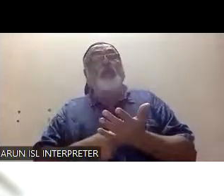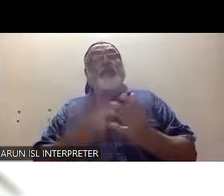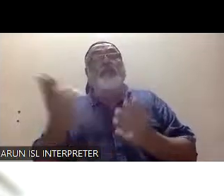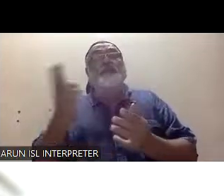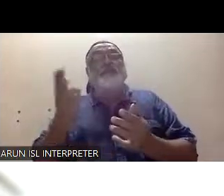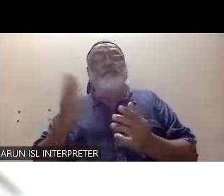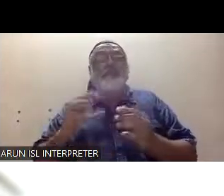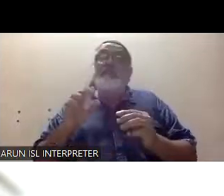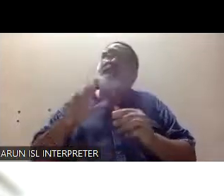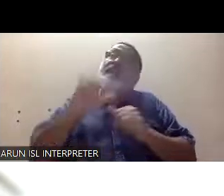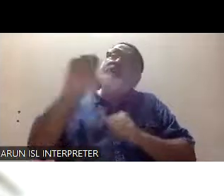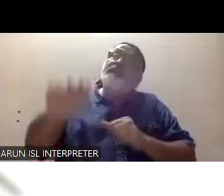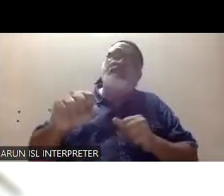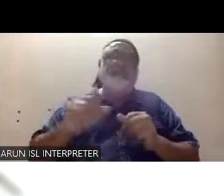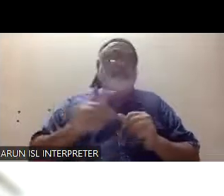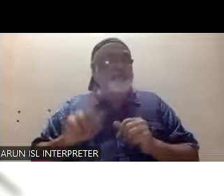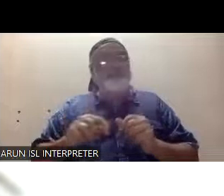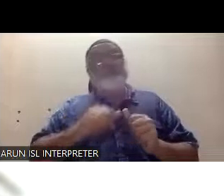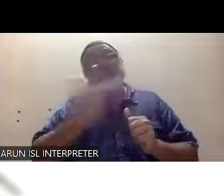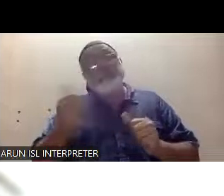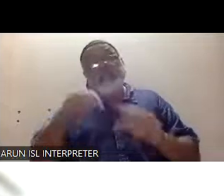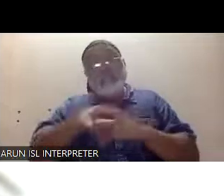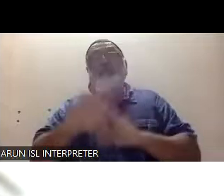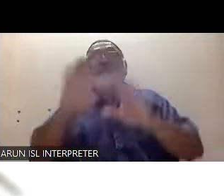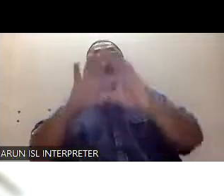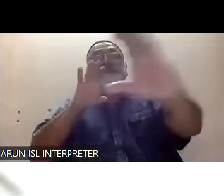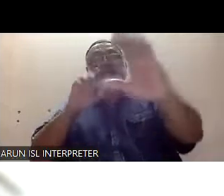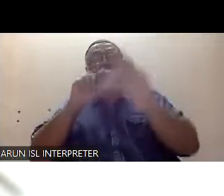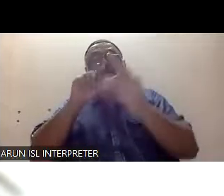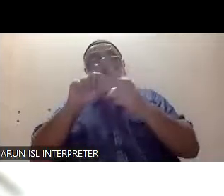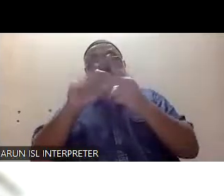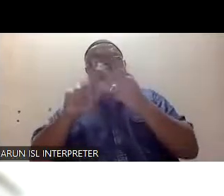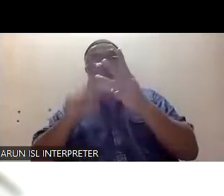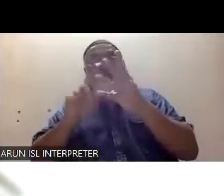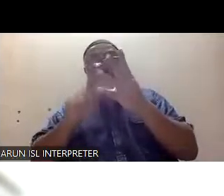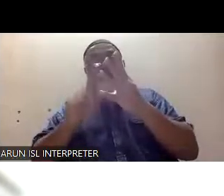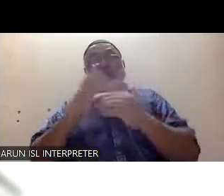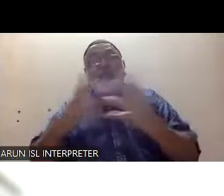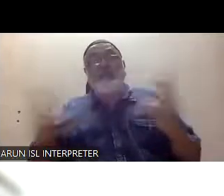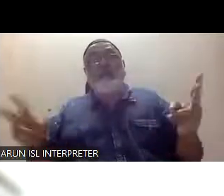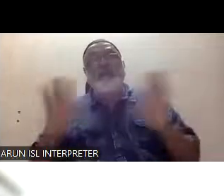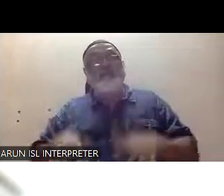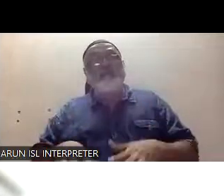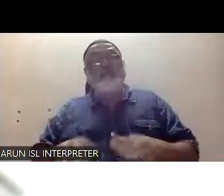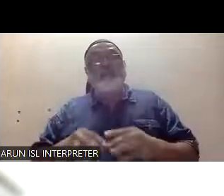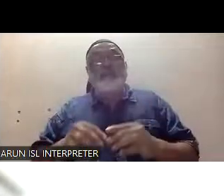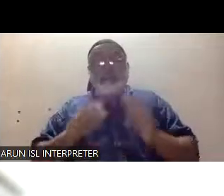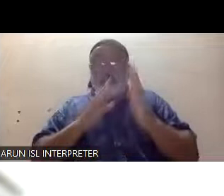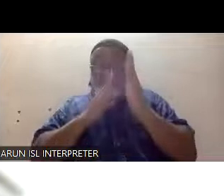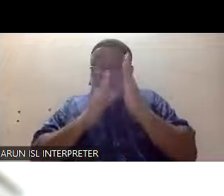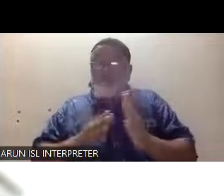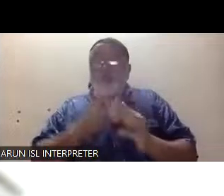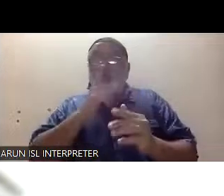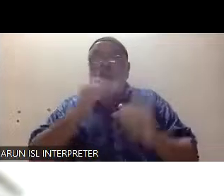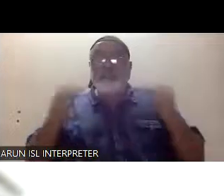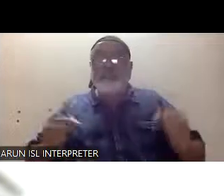a accessible bus, but there are other requirements in the bus to make it accessible. There has to be dedicated seating for people with disability. There